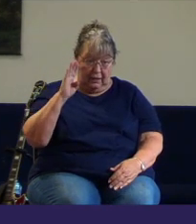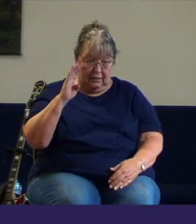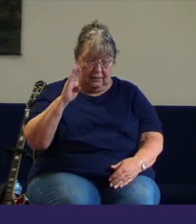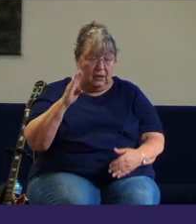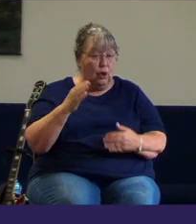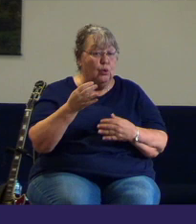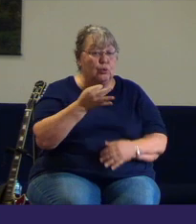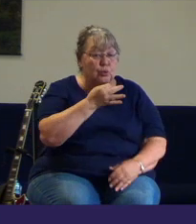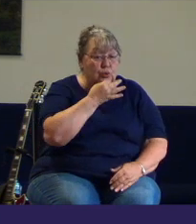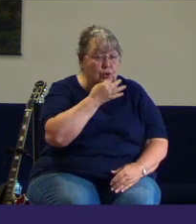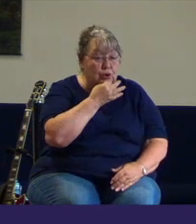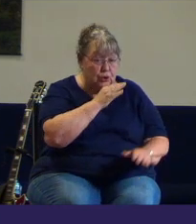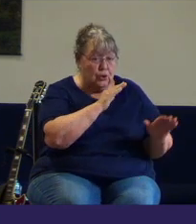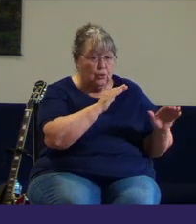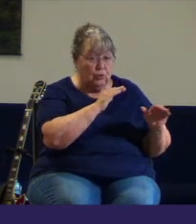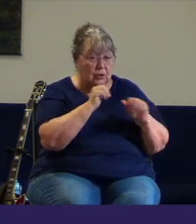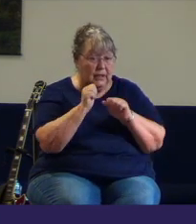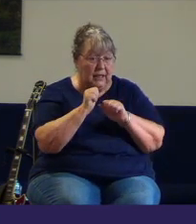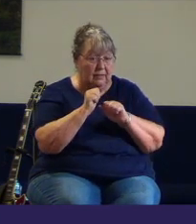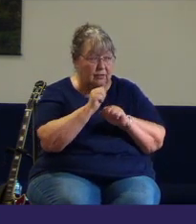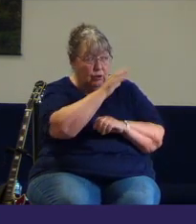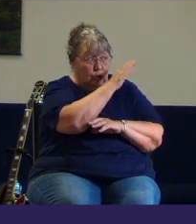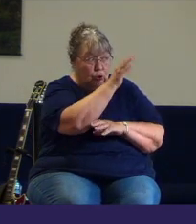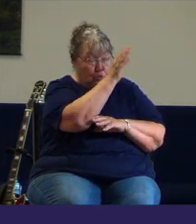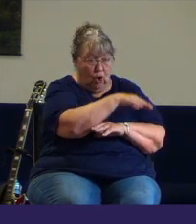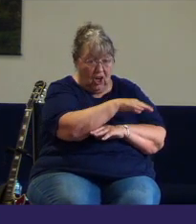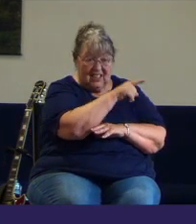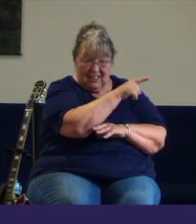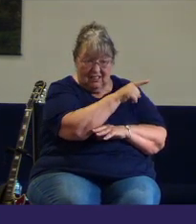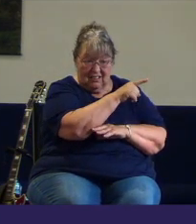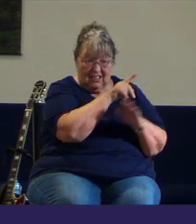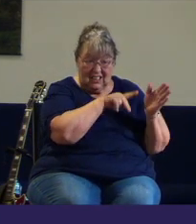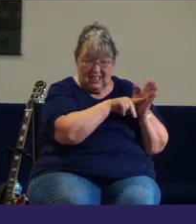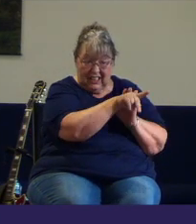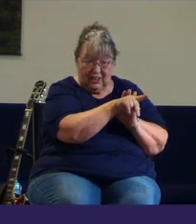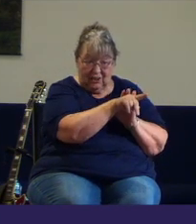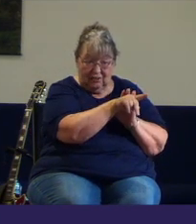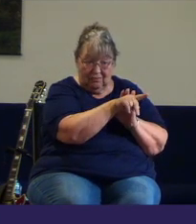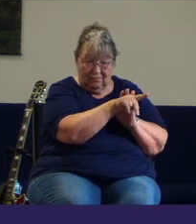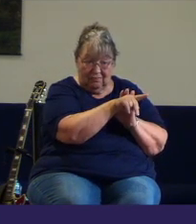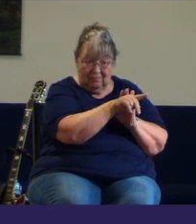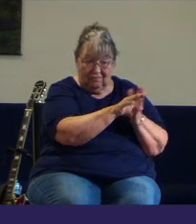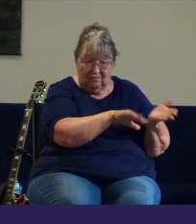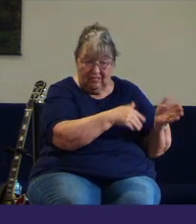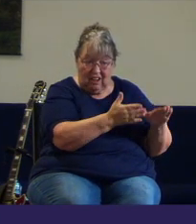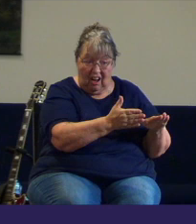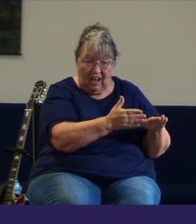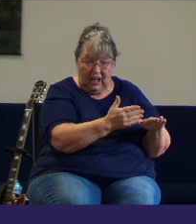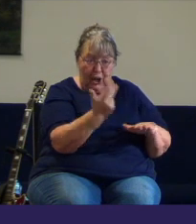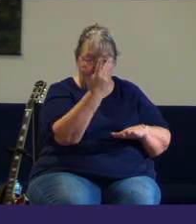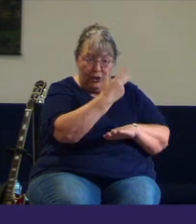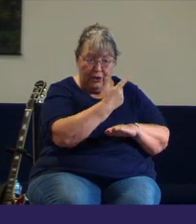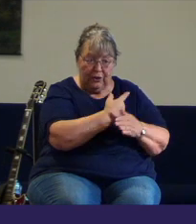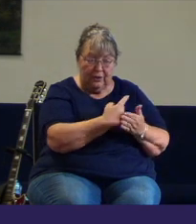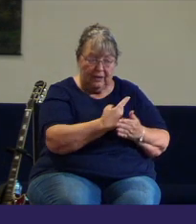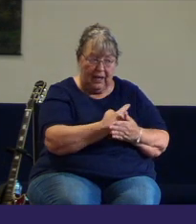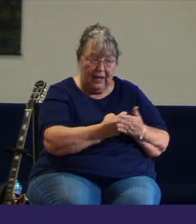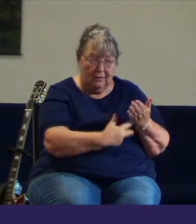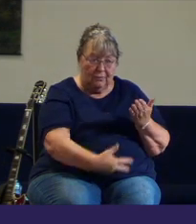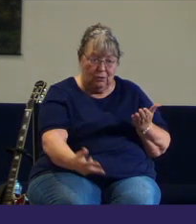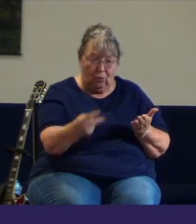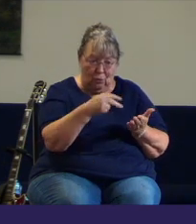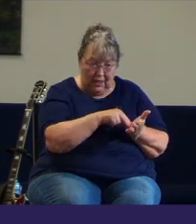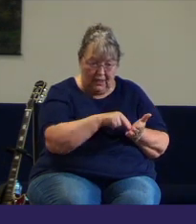of the world. He's about to go to the cross and he'll be killed. And then he's going to rise on the third day. And the Bible says in Matthew